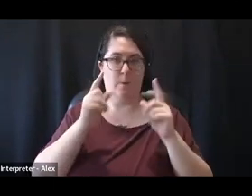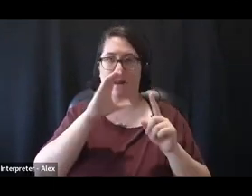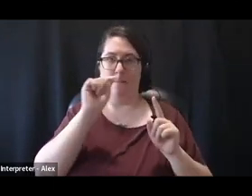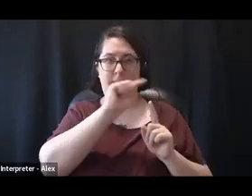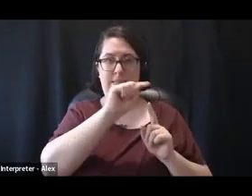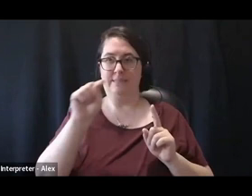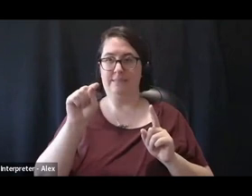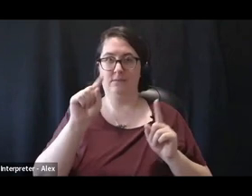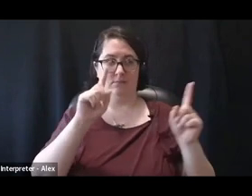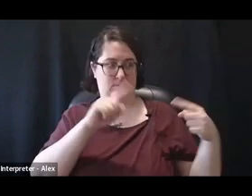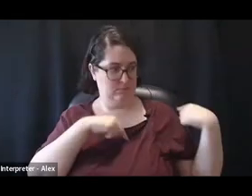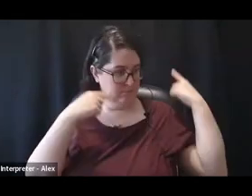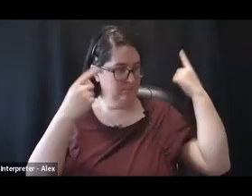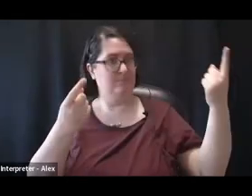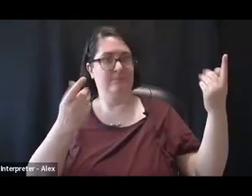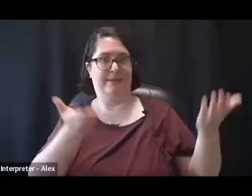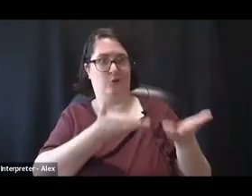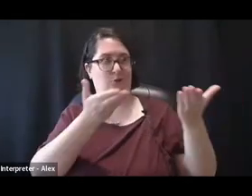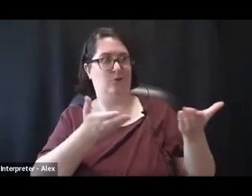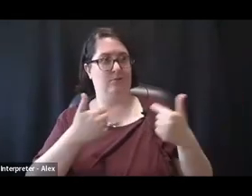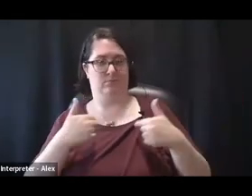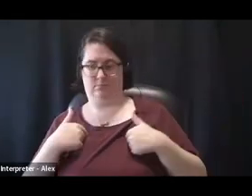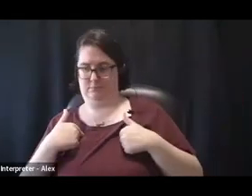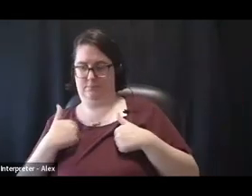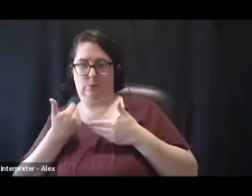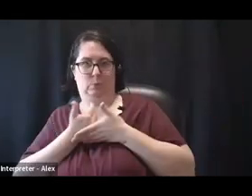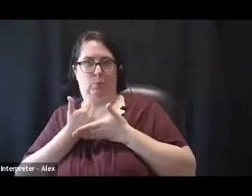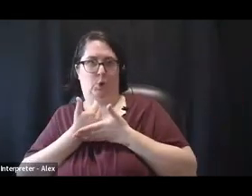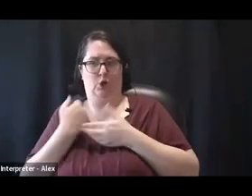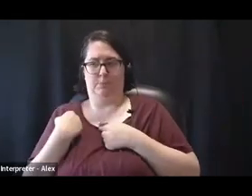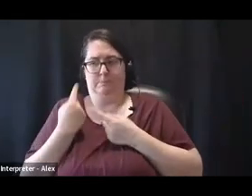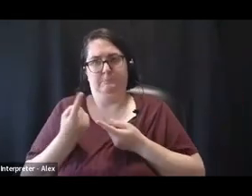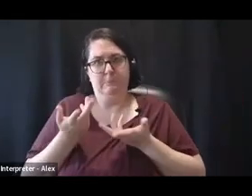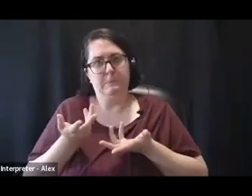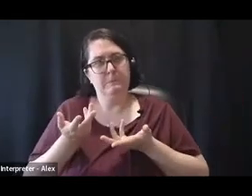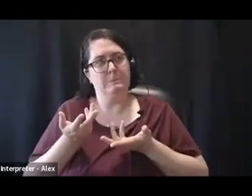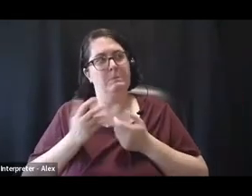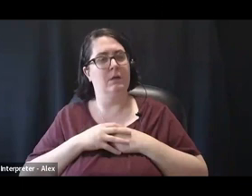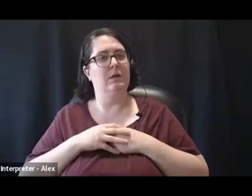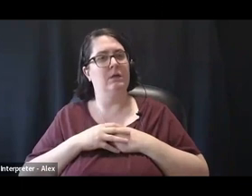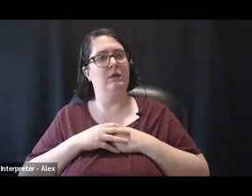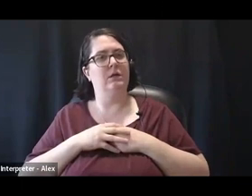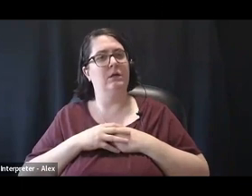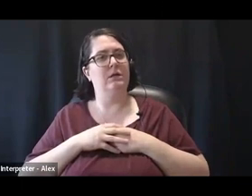companies have existed way longer than a lot of new startups. So if